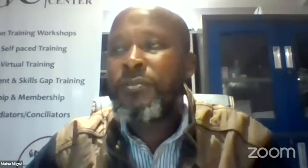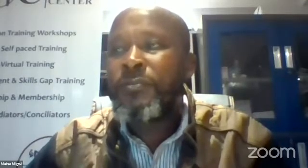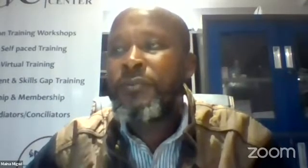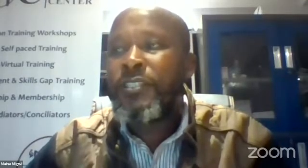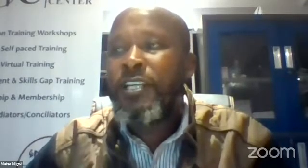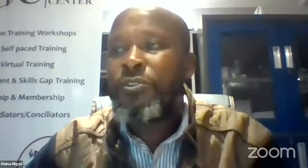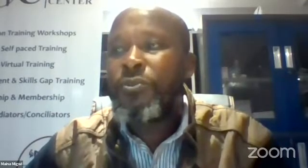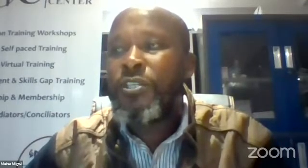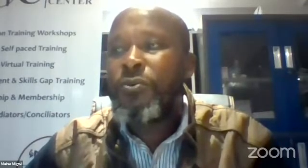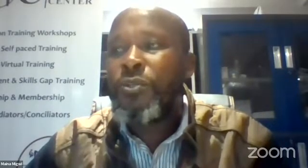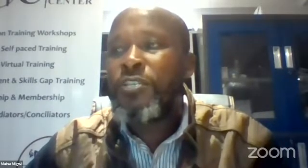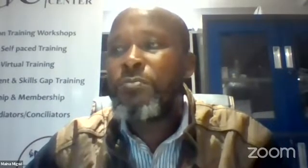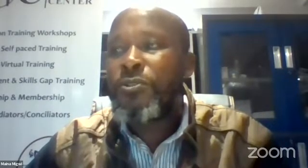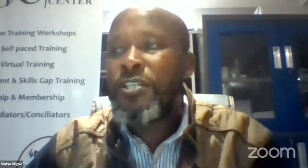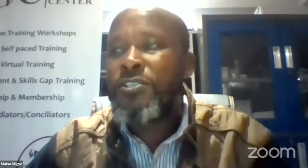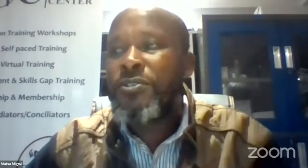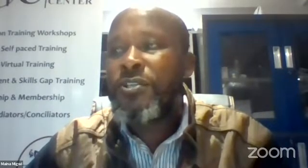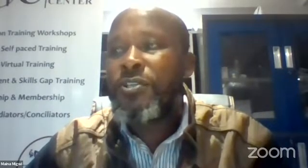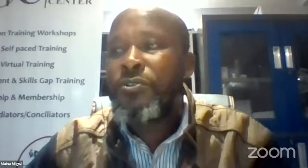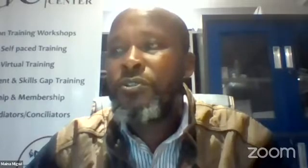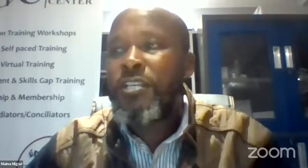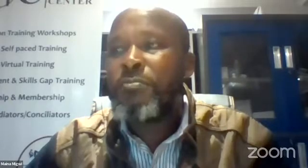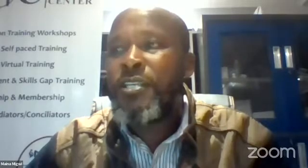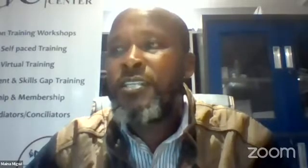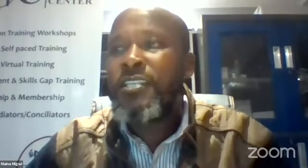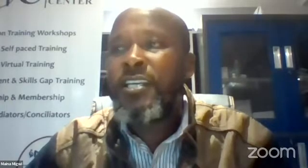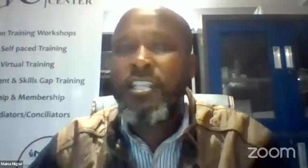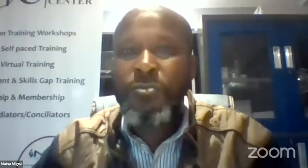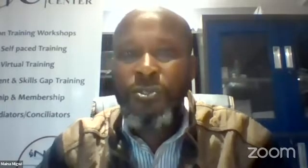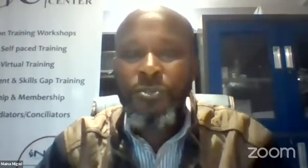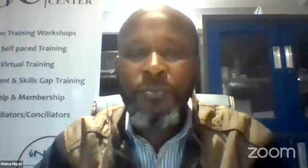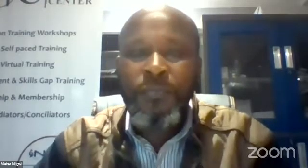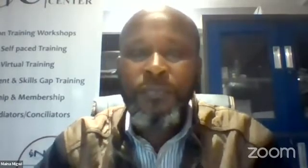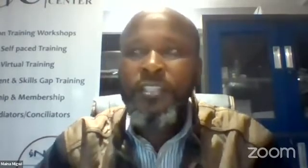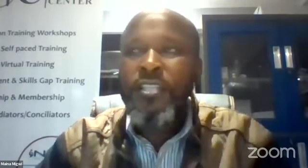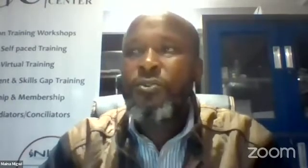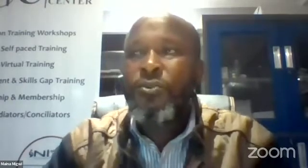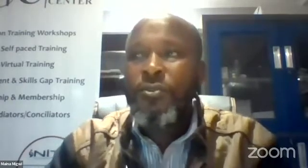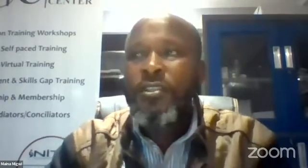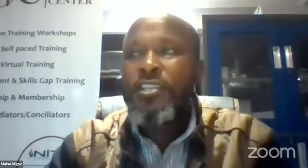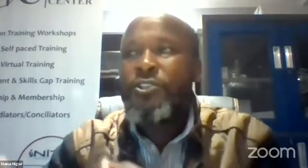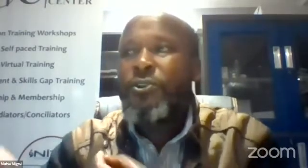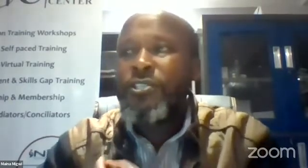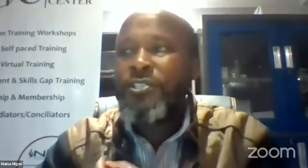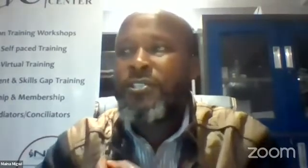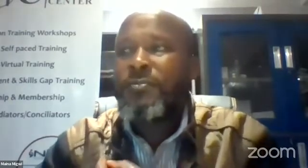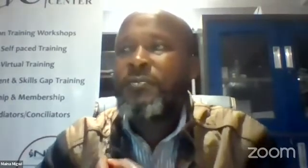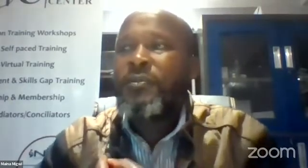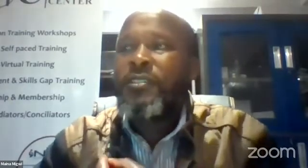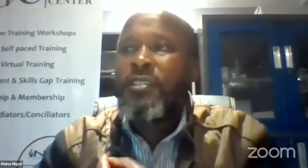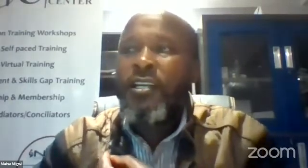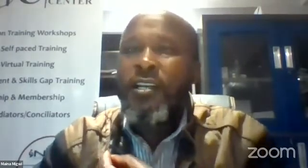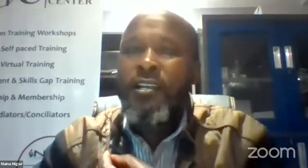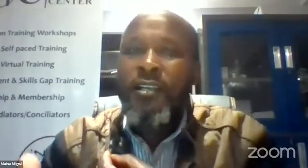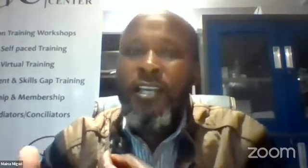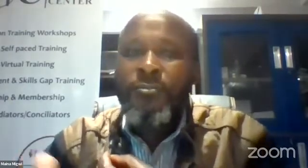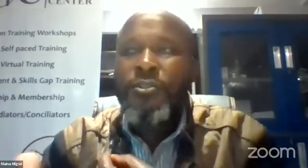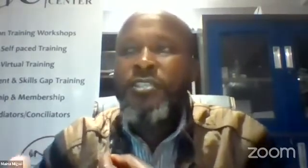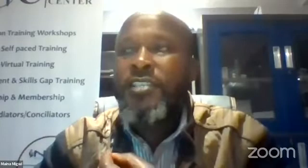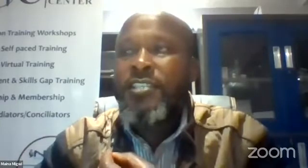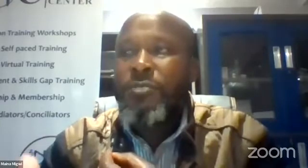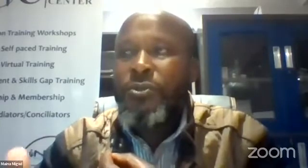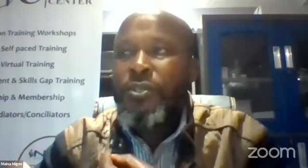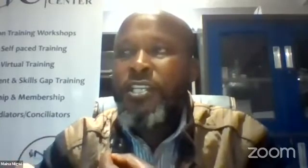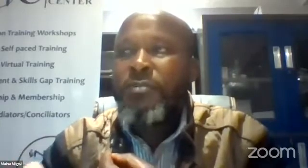about choosing which process to submit a dispute to? So the choice, like